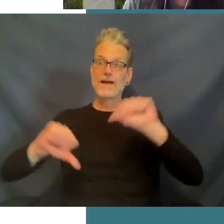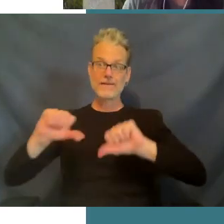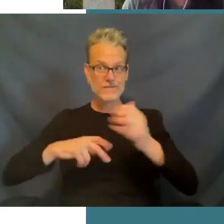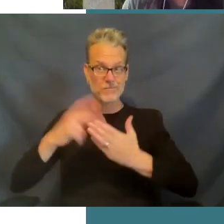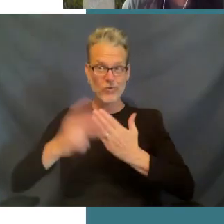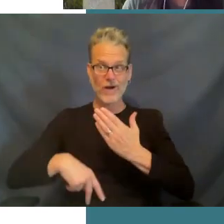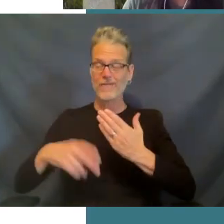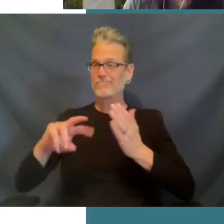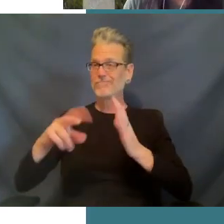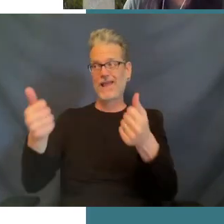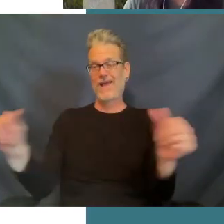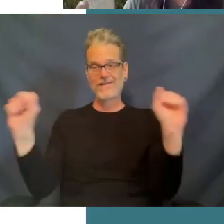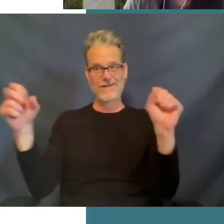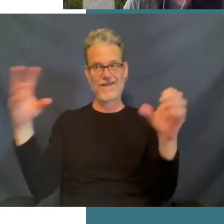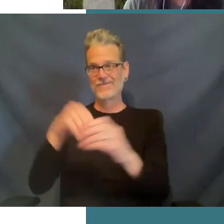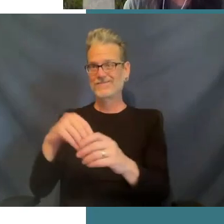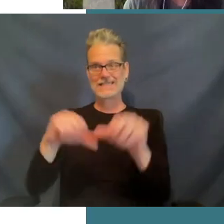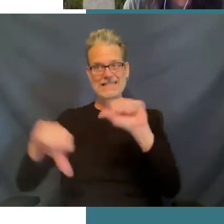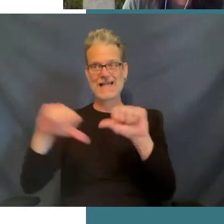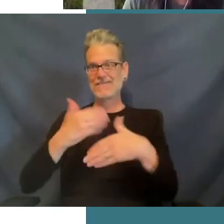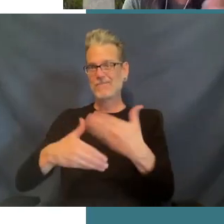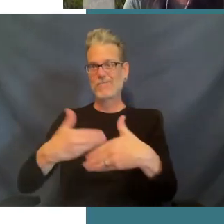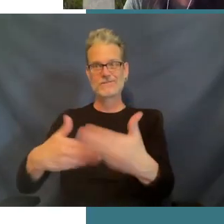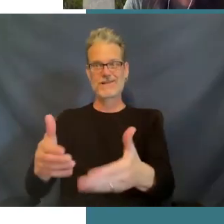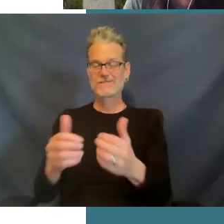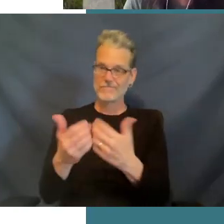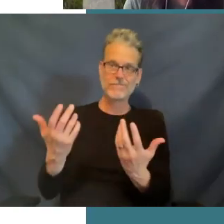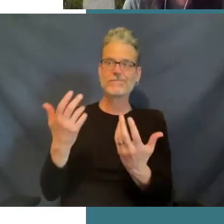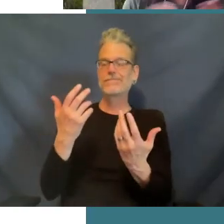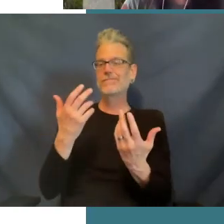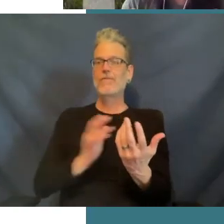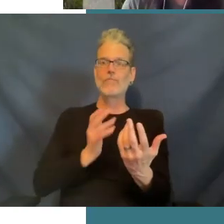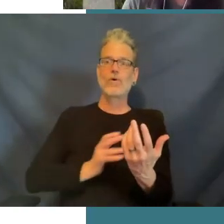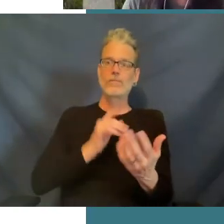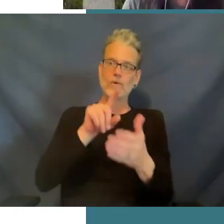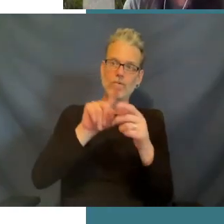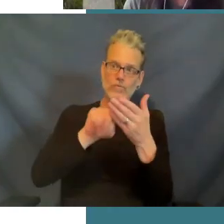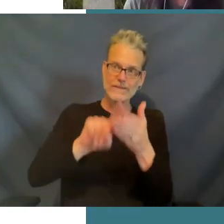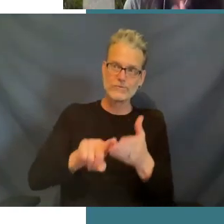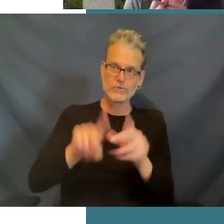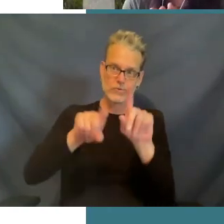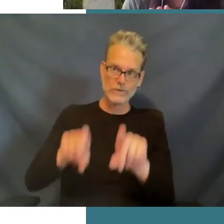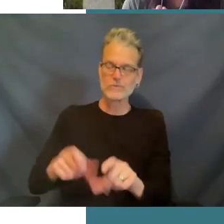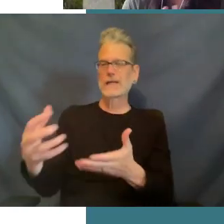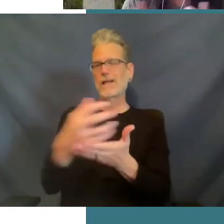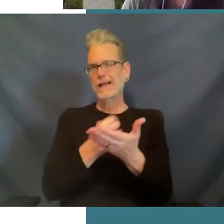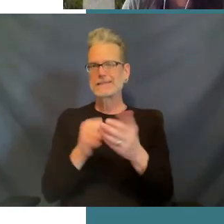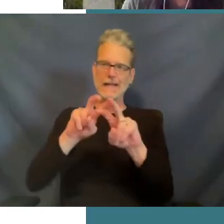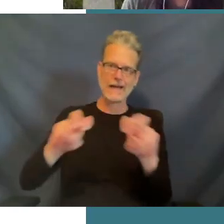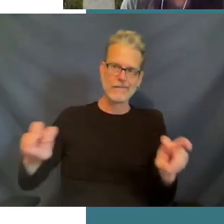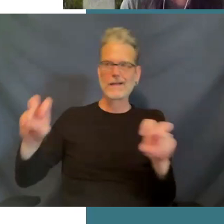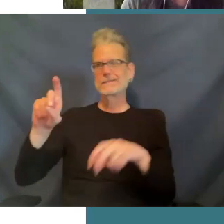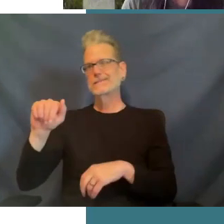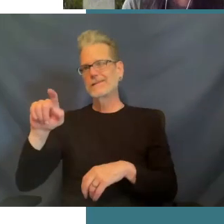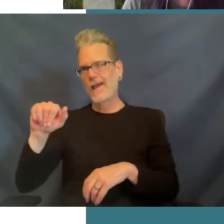anyone contributes to the scientific process through forming research questions, collecting, analyzing, and making conclusions about